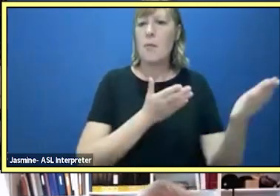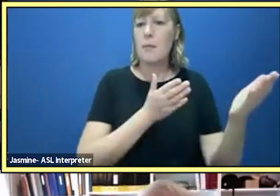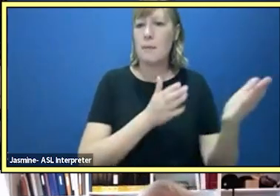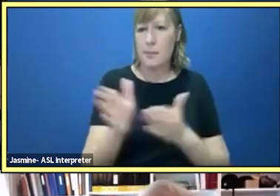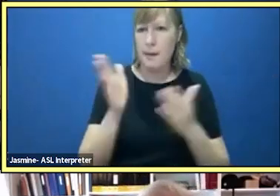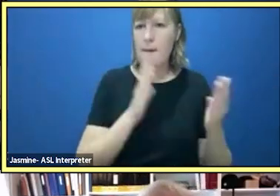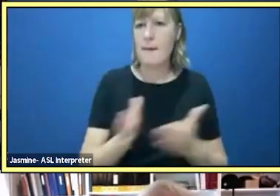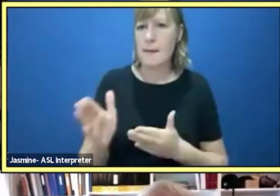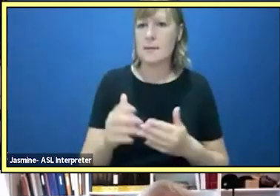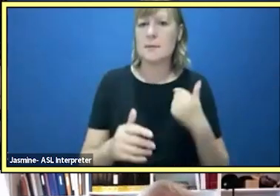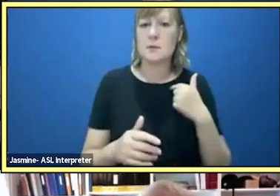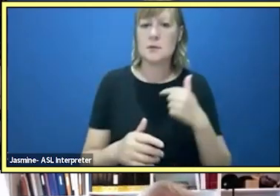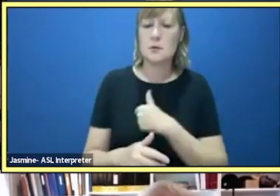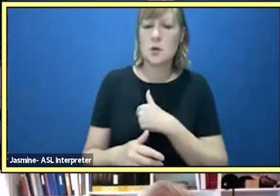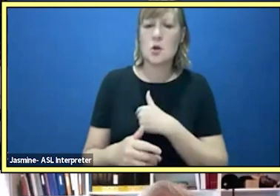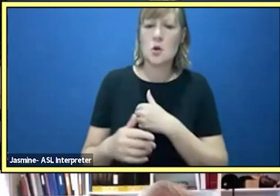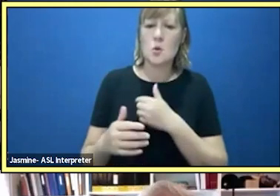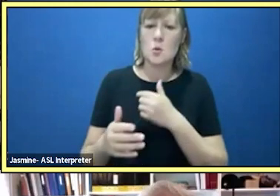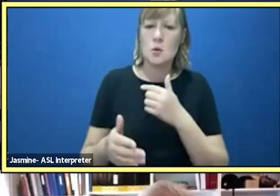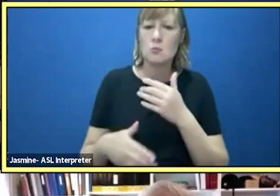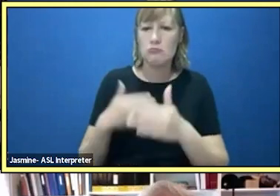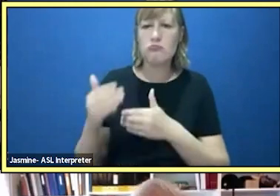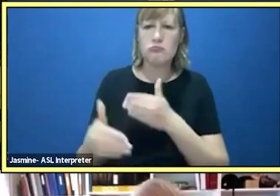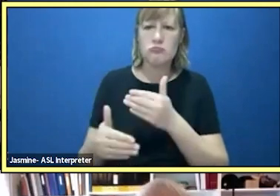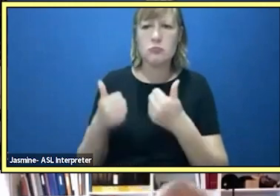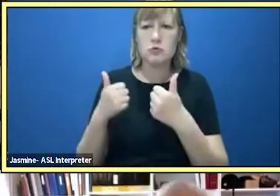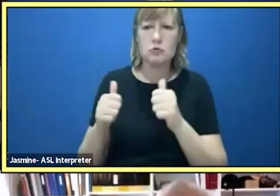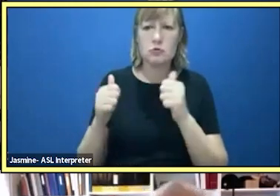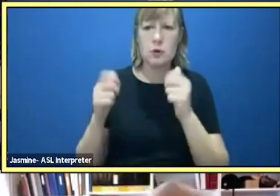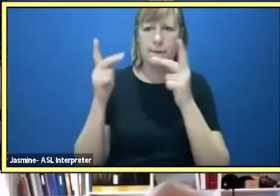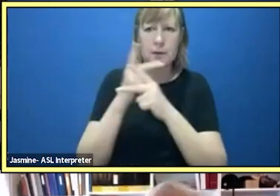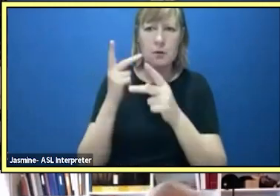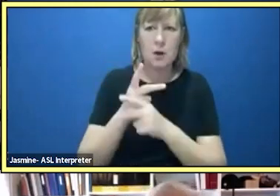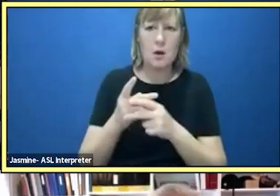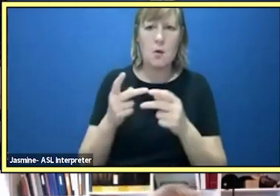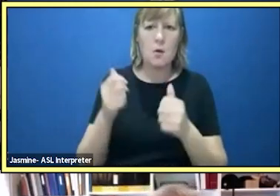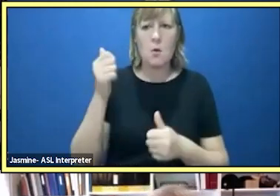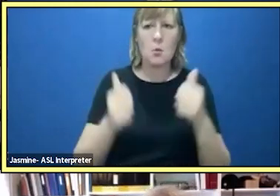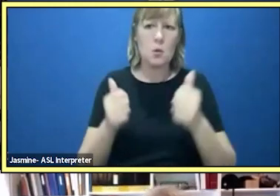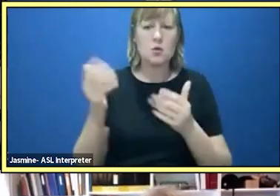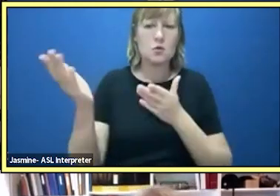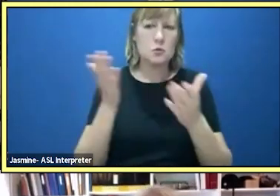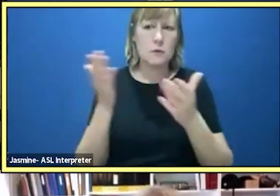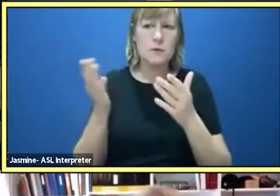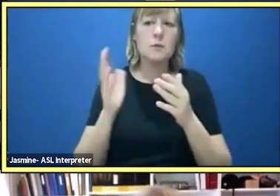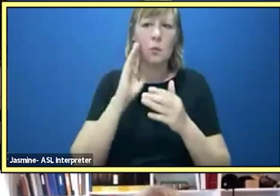around what types of services can be used under goods and services. So that should be out soon.